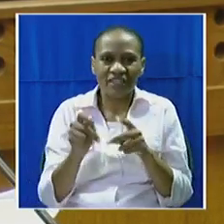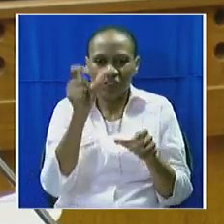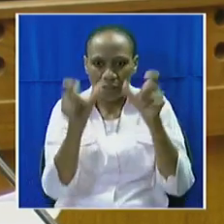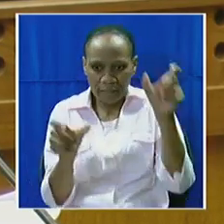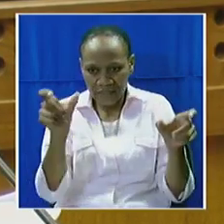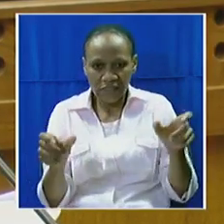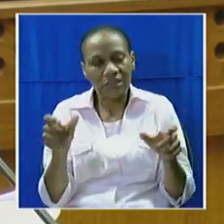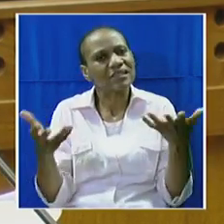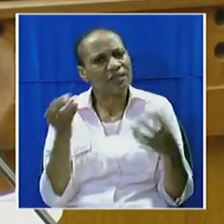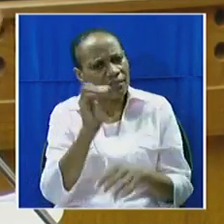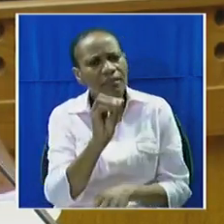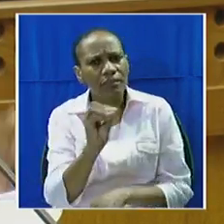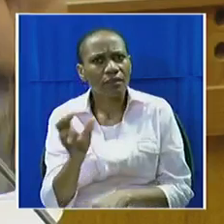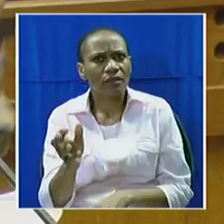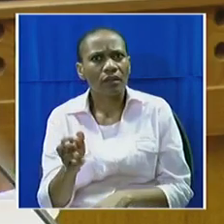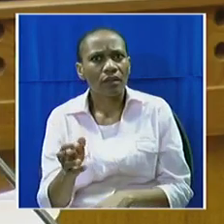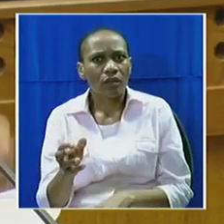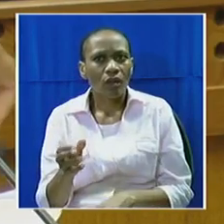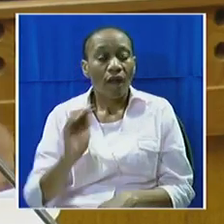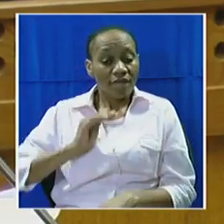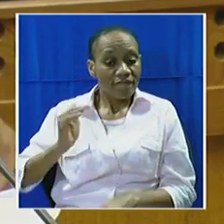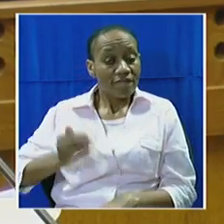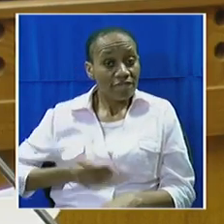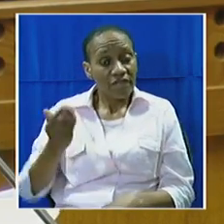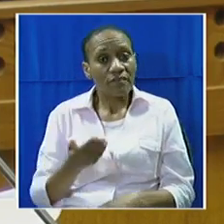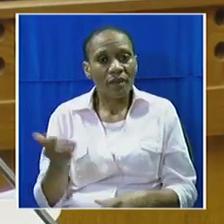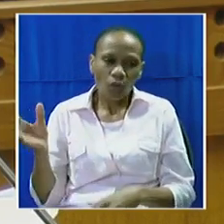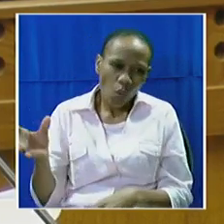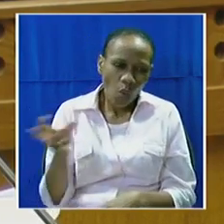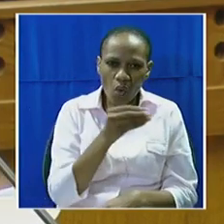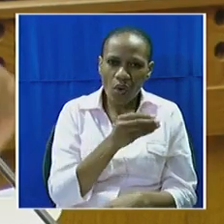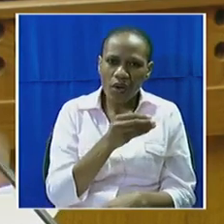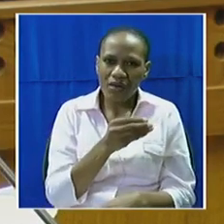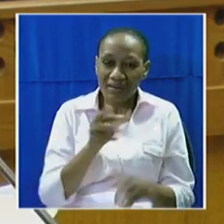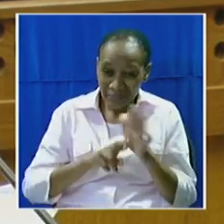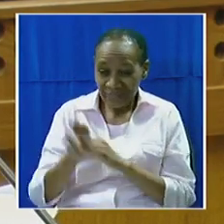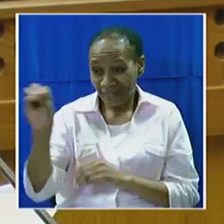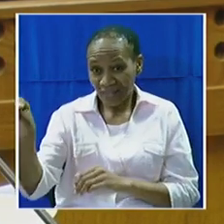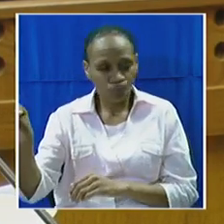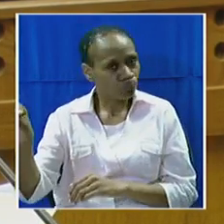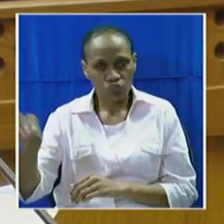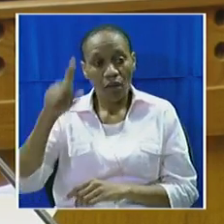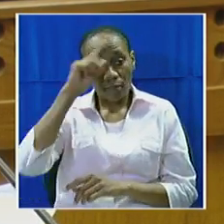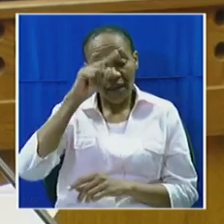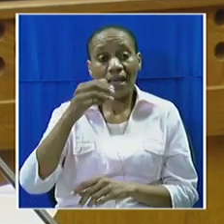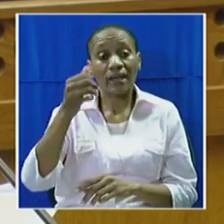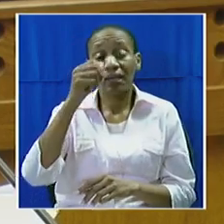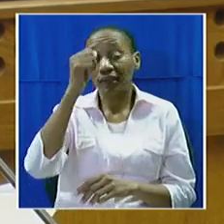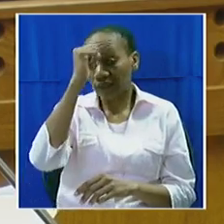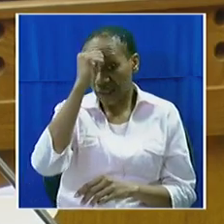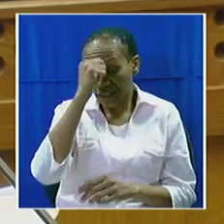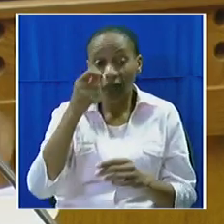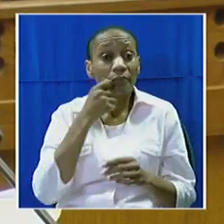junior management. All females are underrepresented. African and Indian males